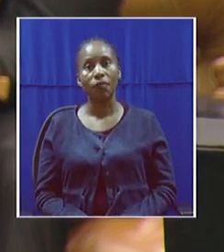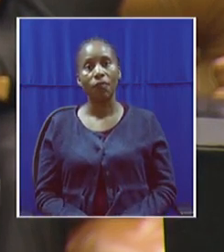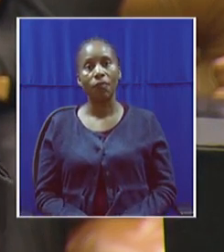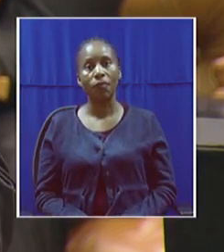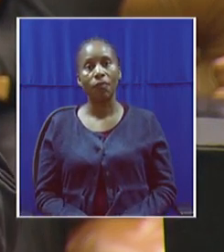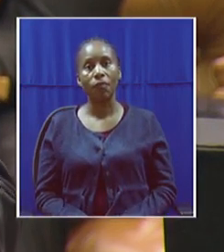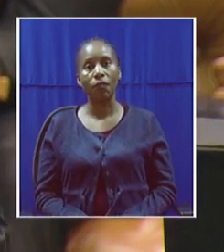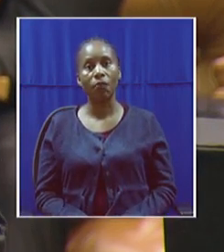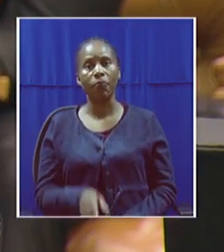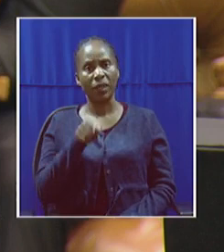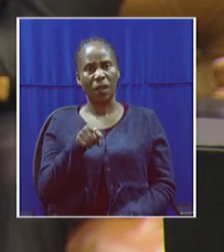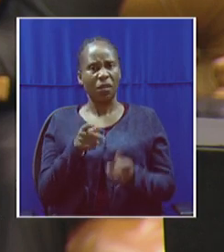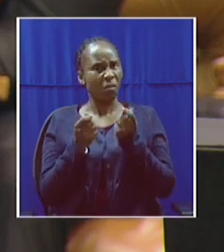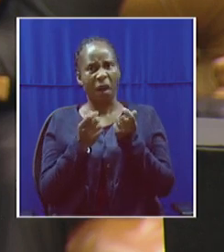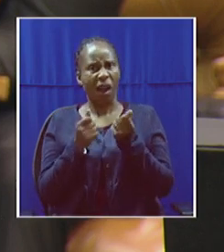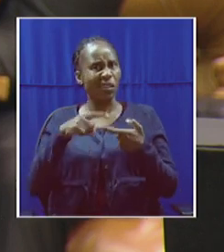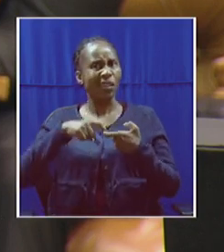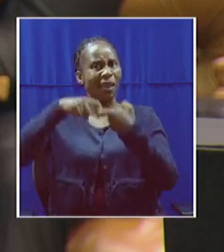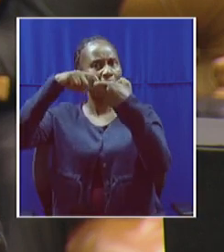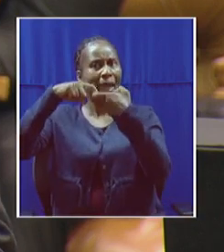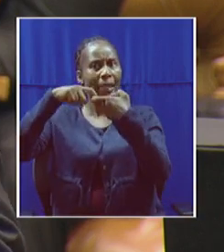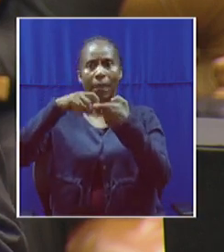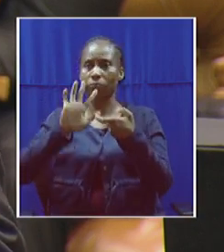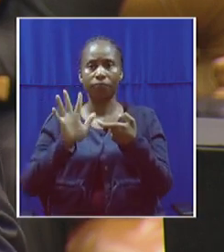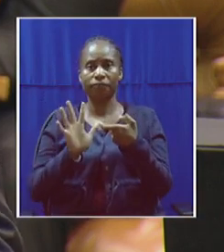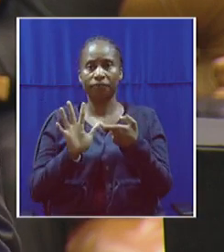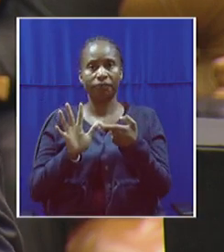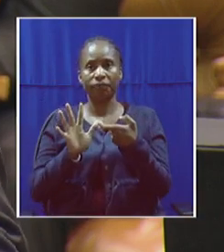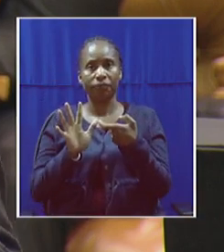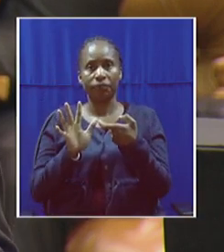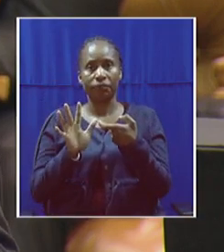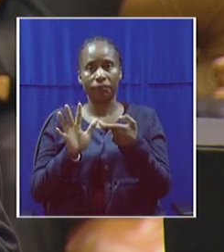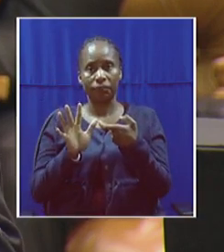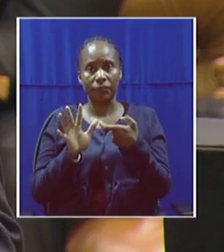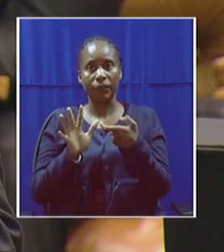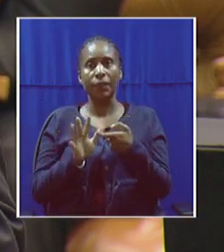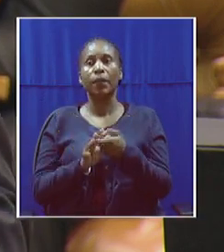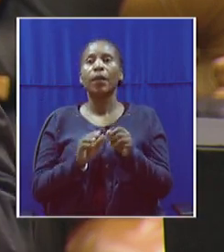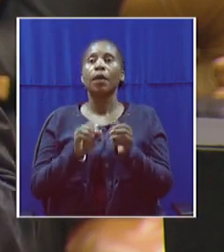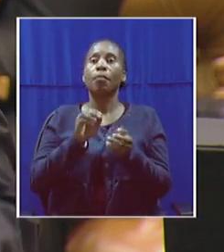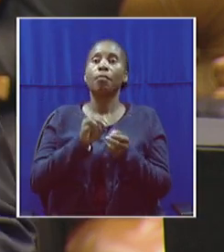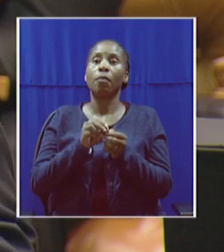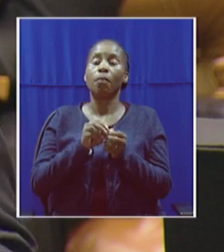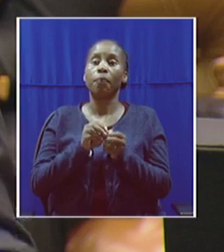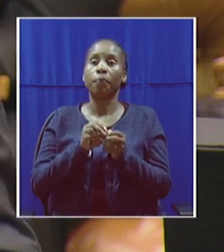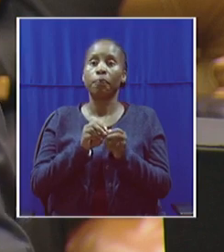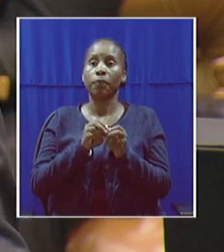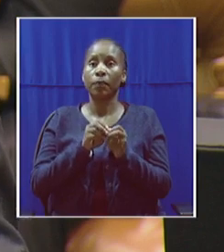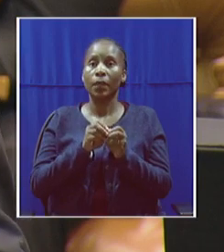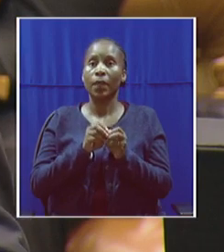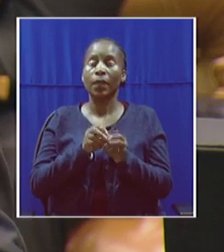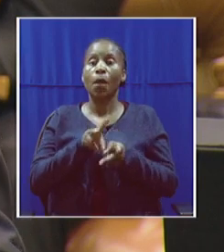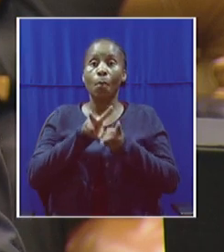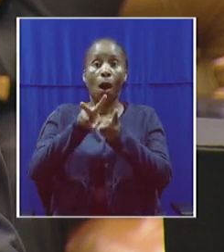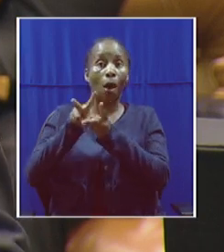not the money that is suspended it is the Blended Finance model the department is